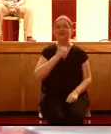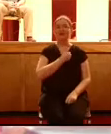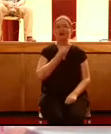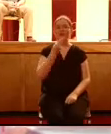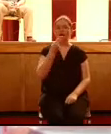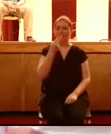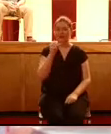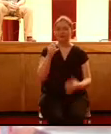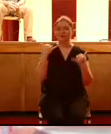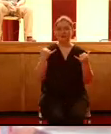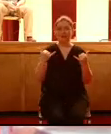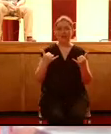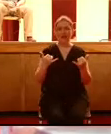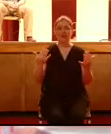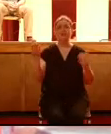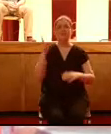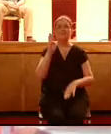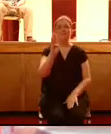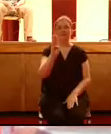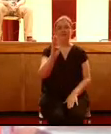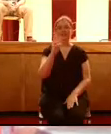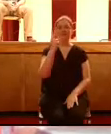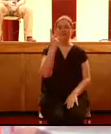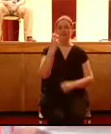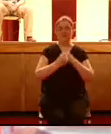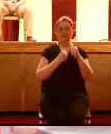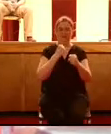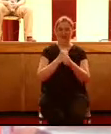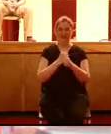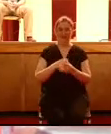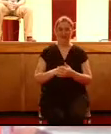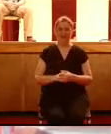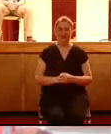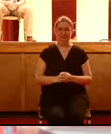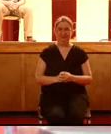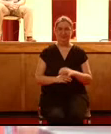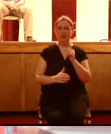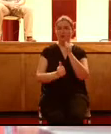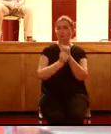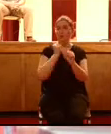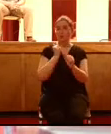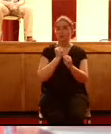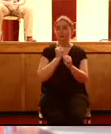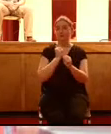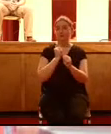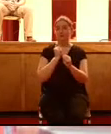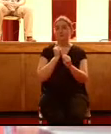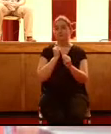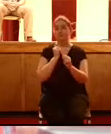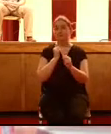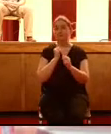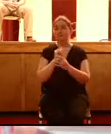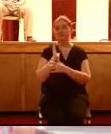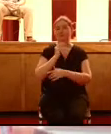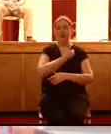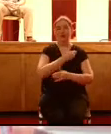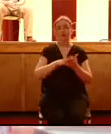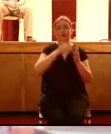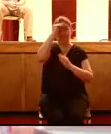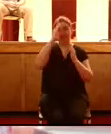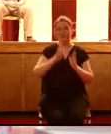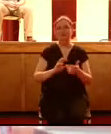in a row. Our third grade students outperform the majority of third grade students in the state. And all of this data is